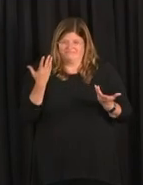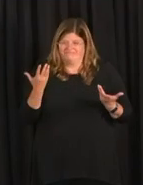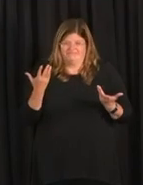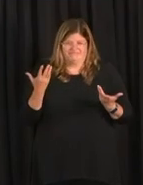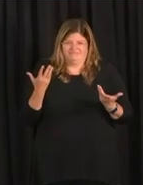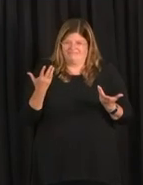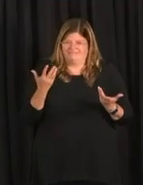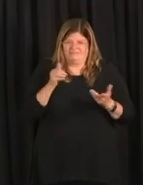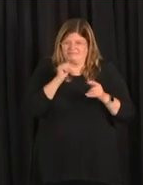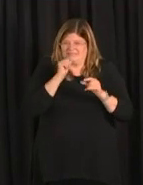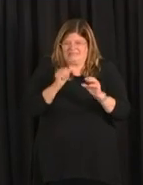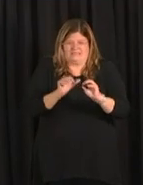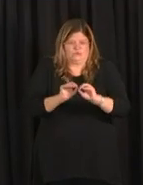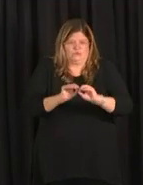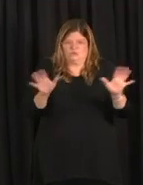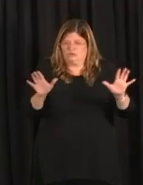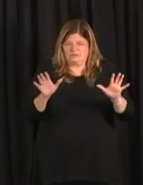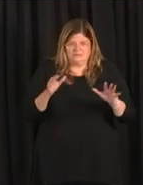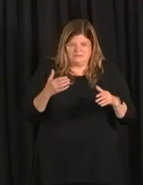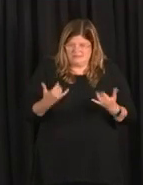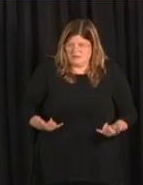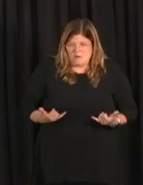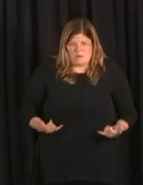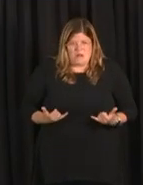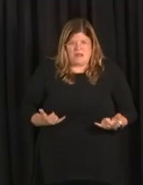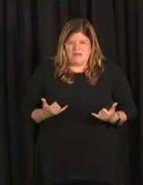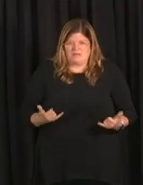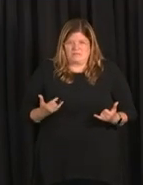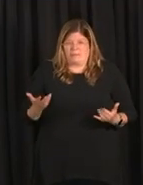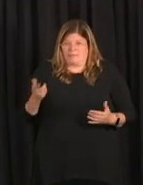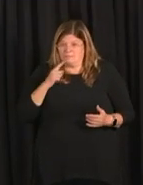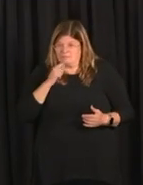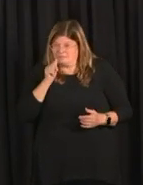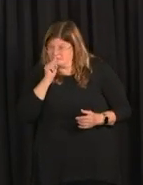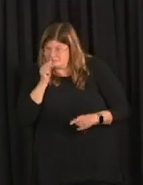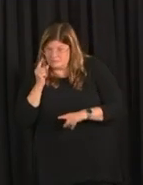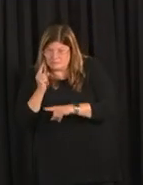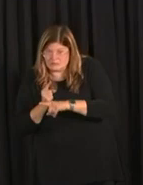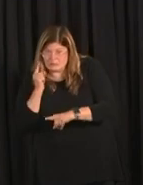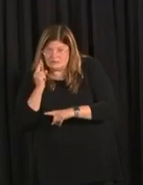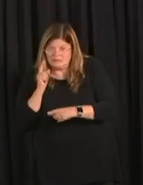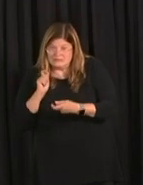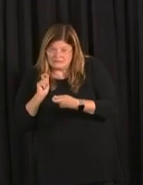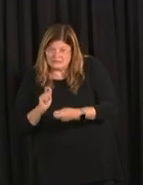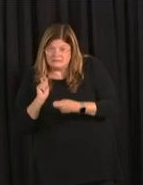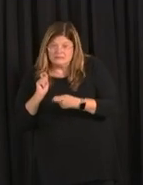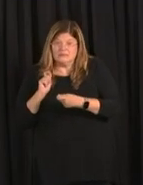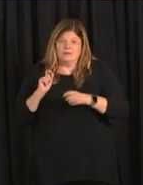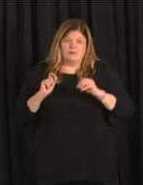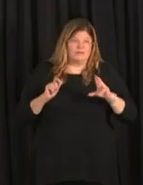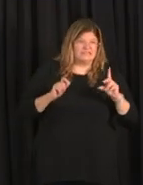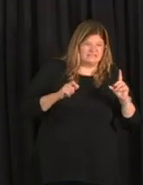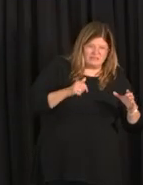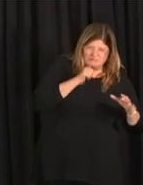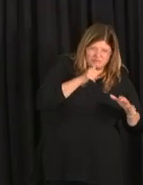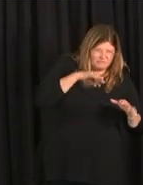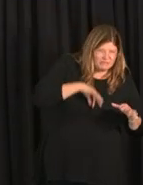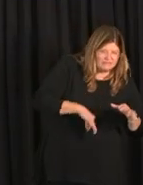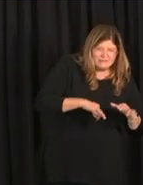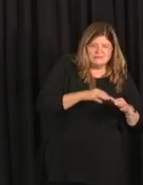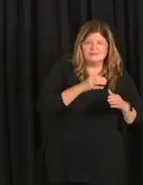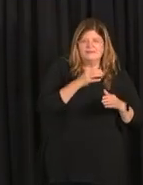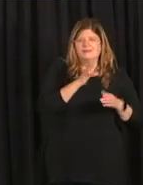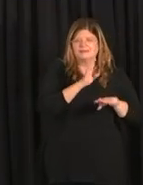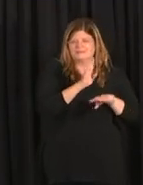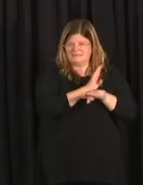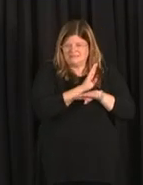it's not clear at all that the competitors are correct that the district's approach is unprofitable.